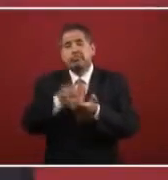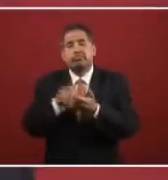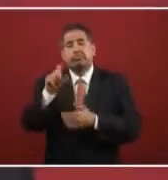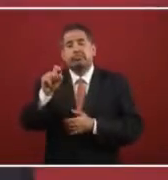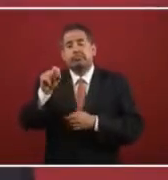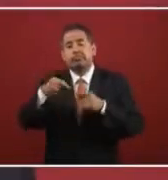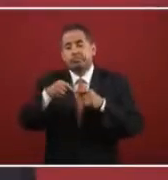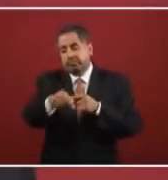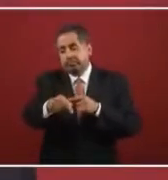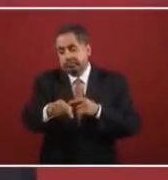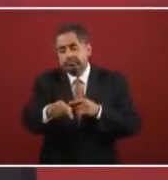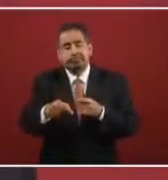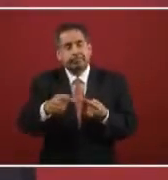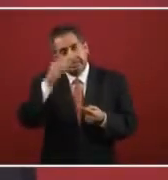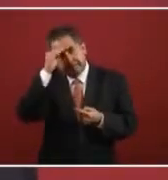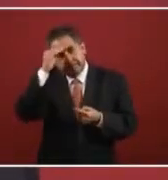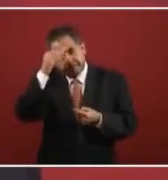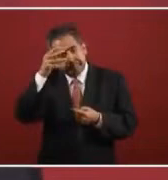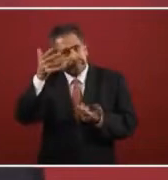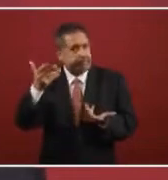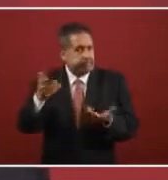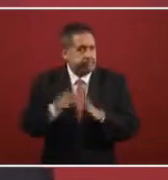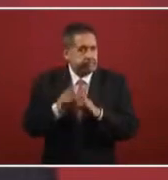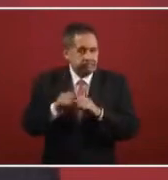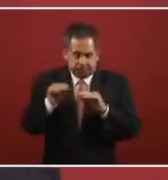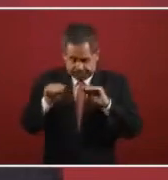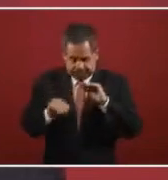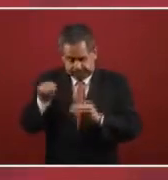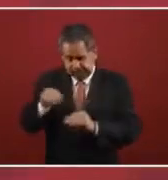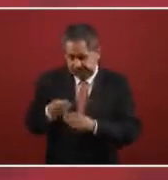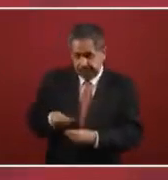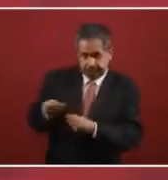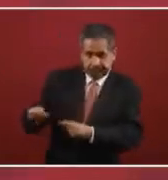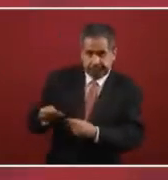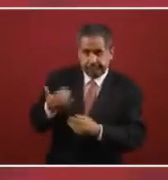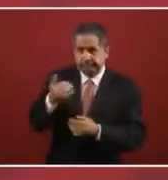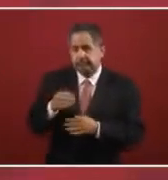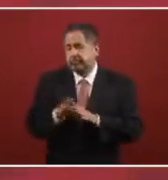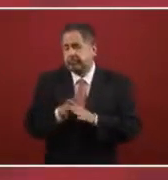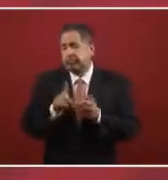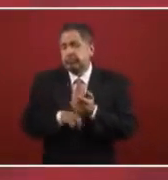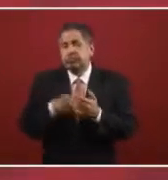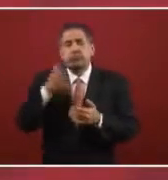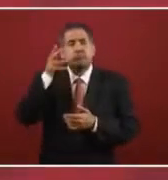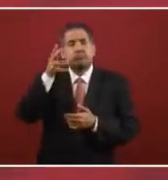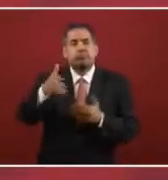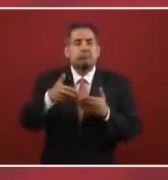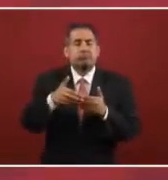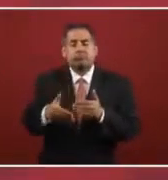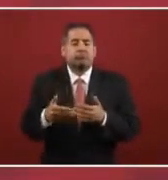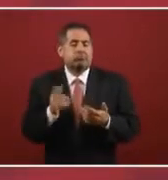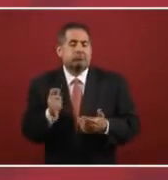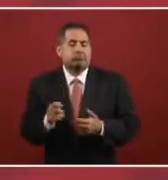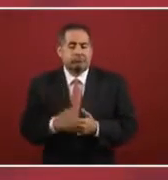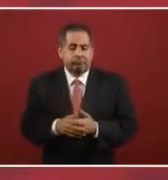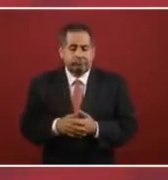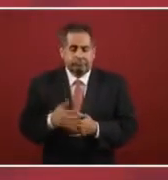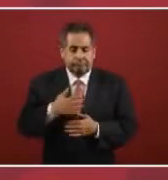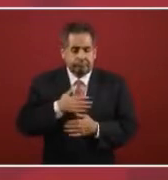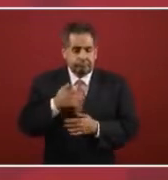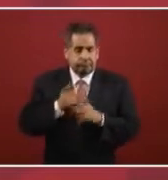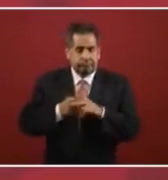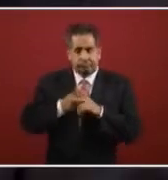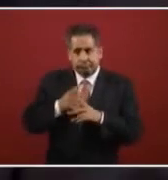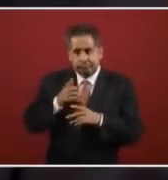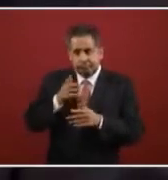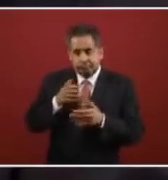year el 2020, 2020 y cuáles and what son nuestras proyecciones